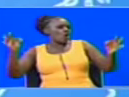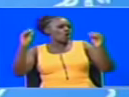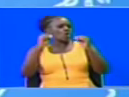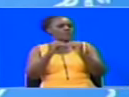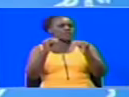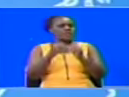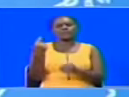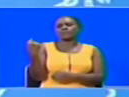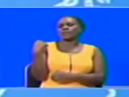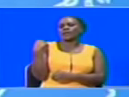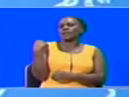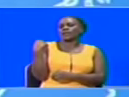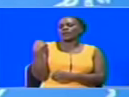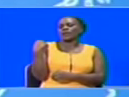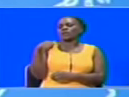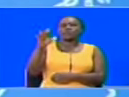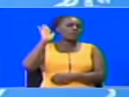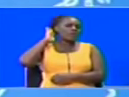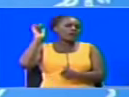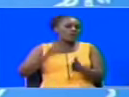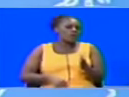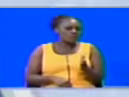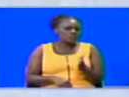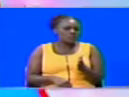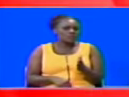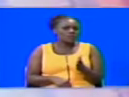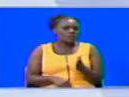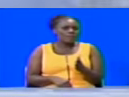night. What do your sources tell you? Did it yield much?